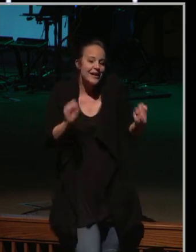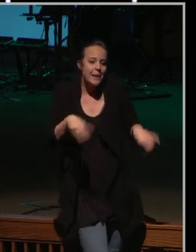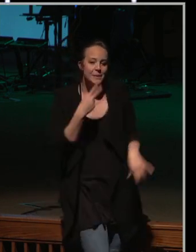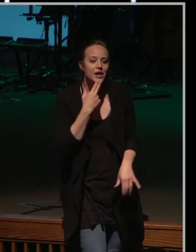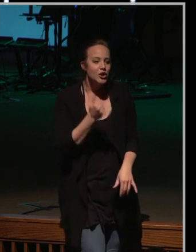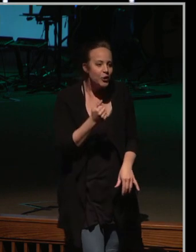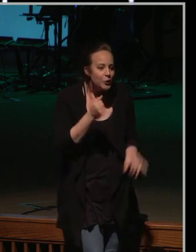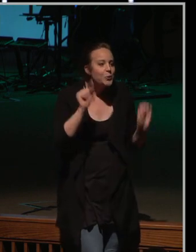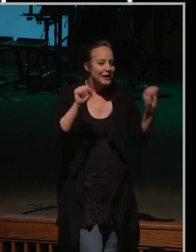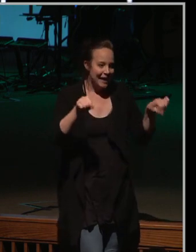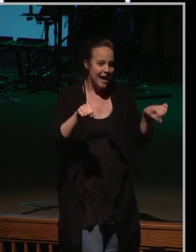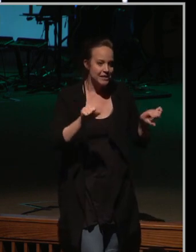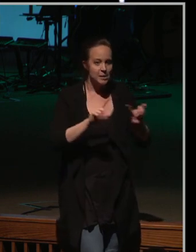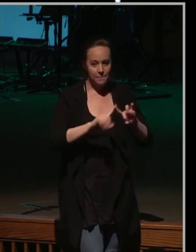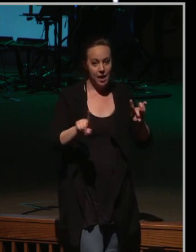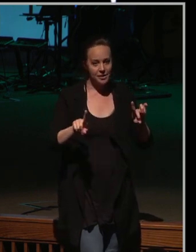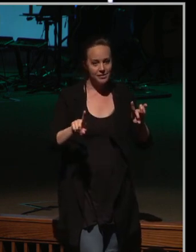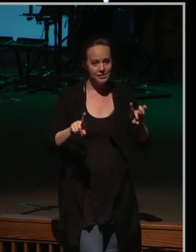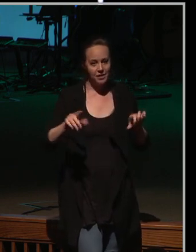With grown adults, it's not.